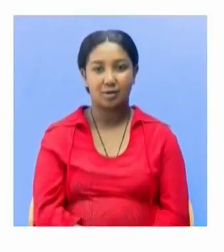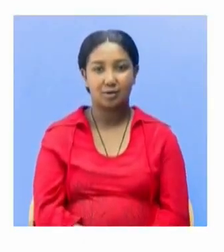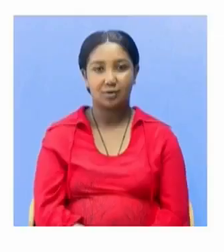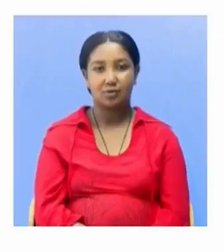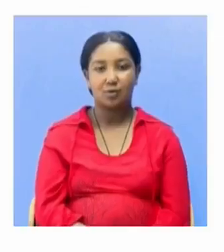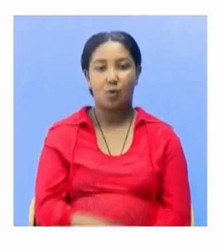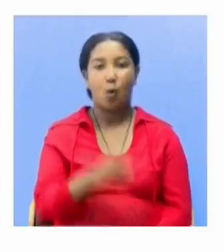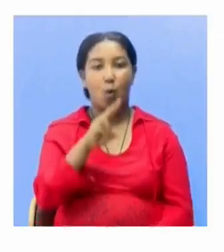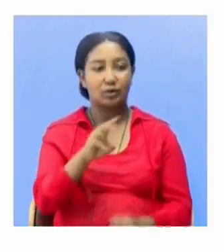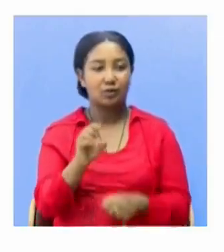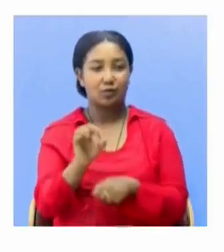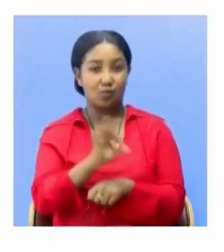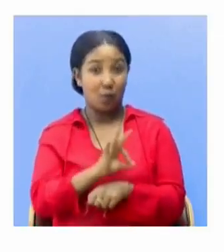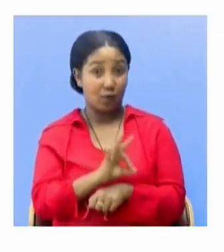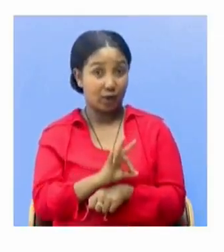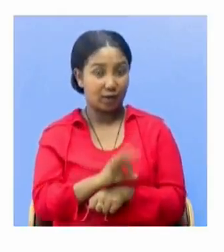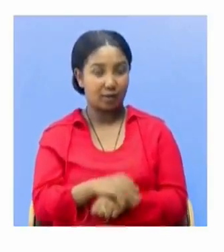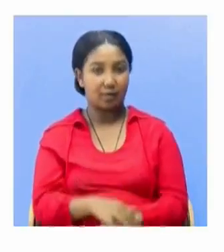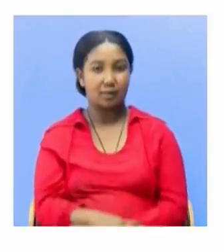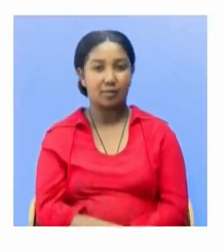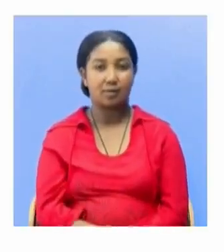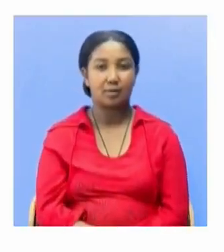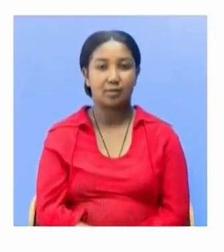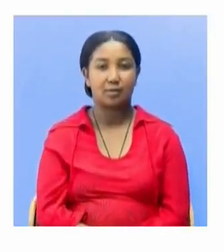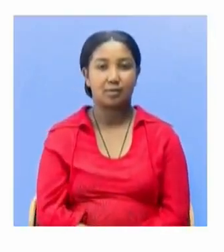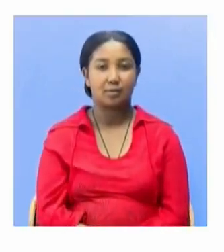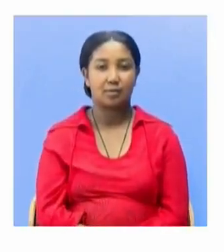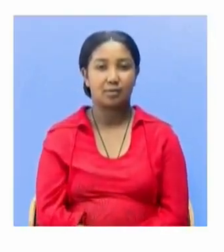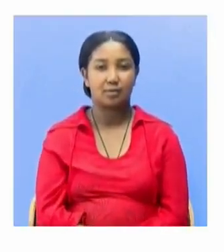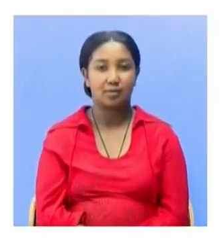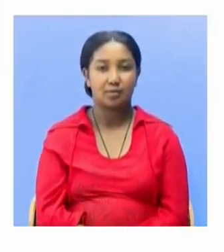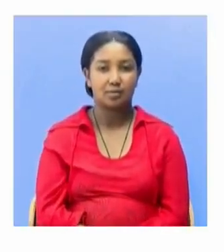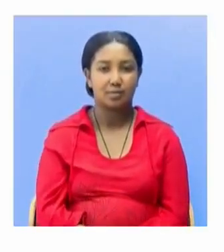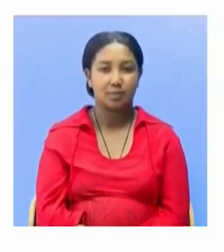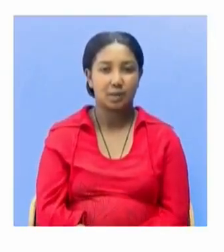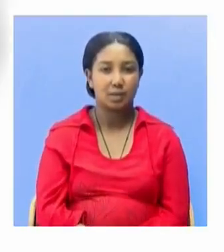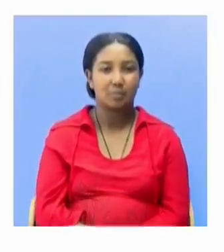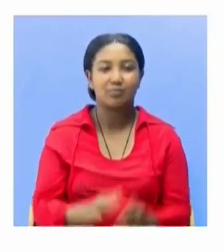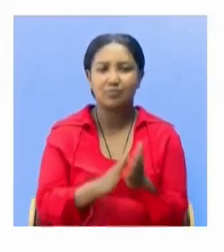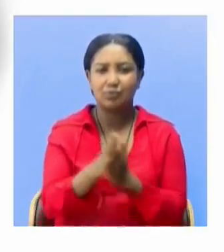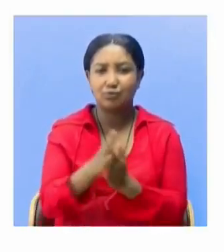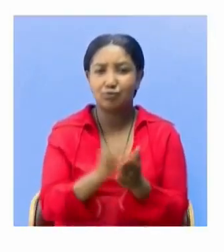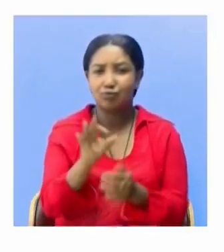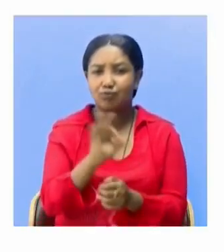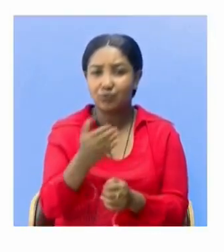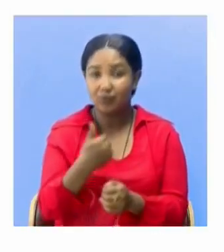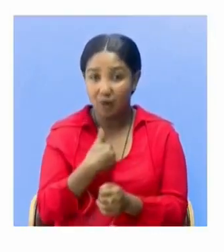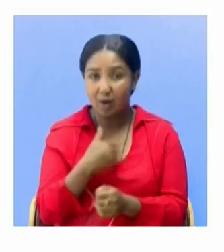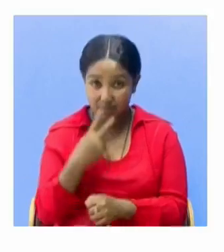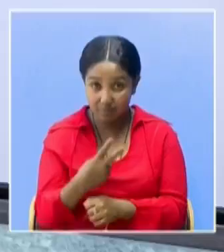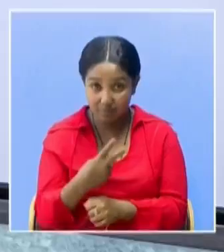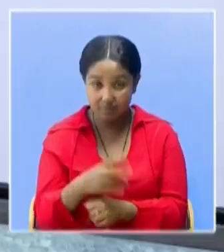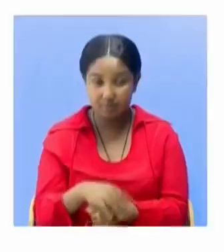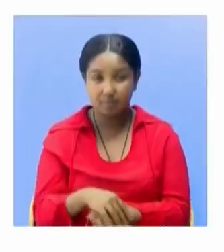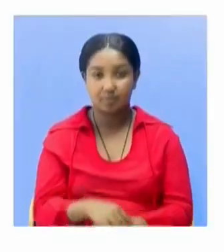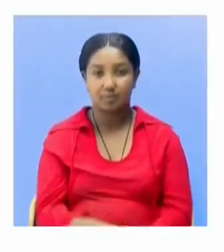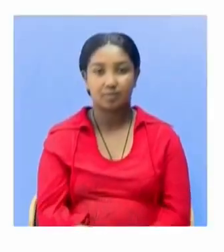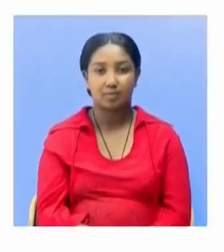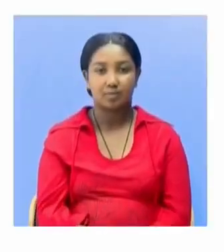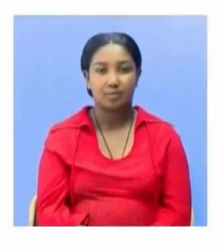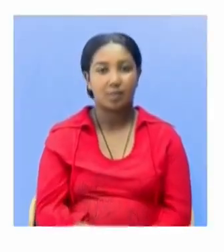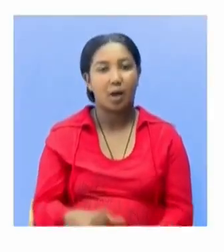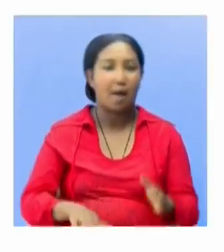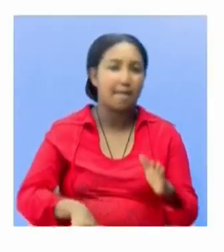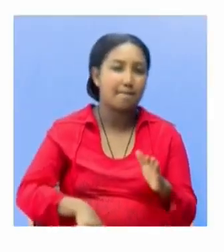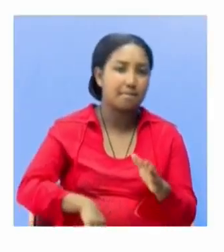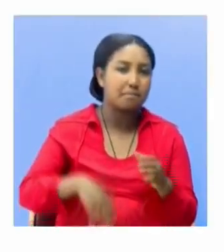Watching movie is, his passion, Movies is, playing